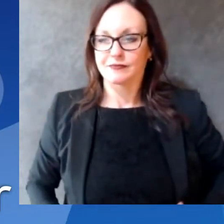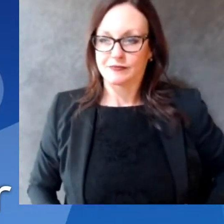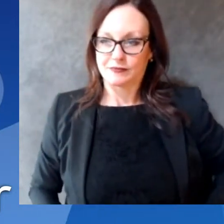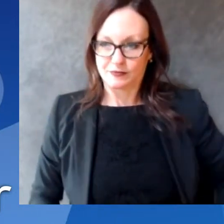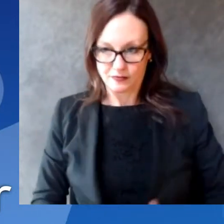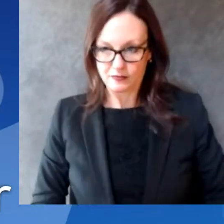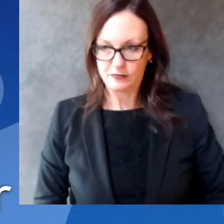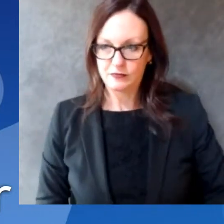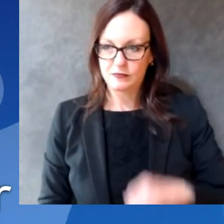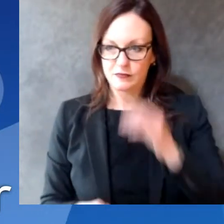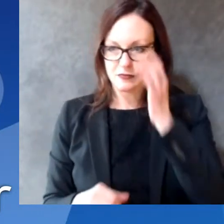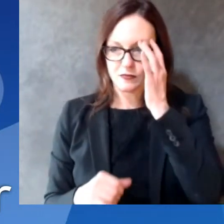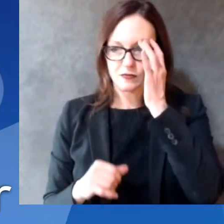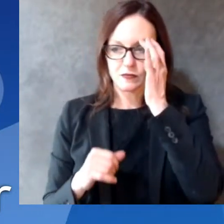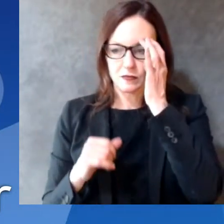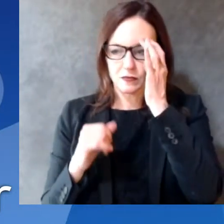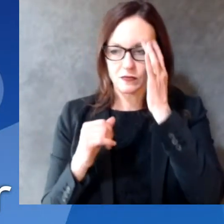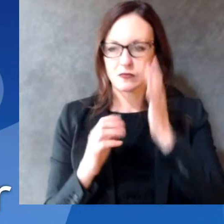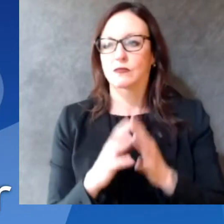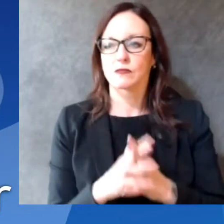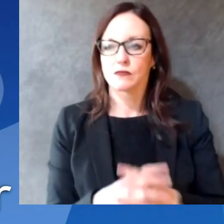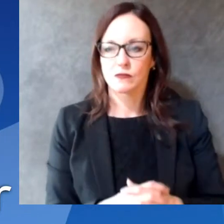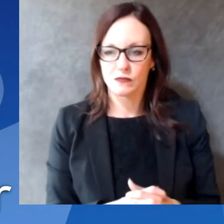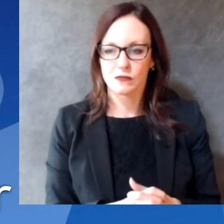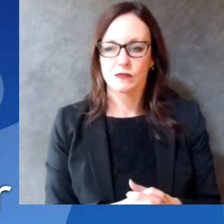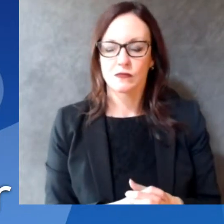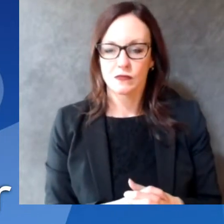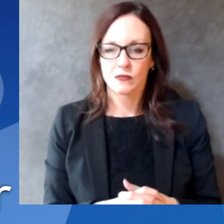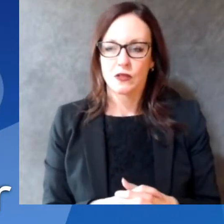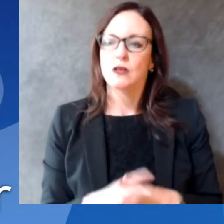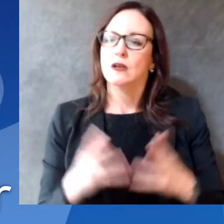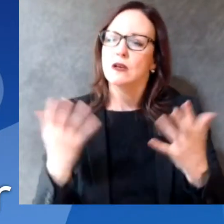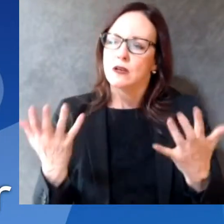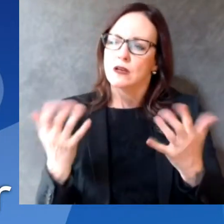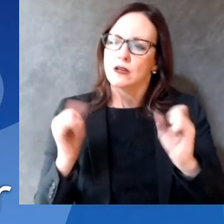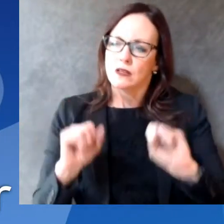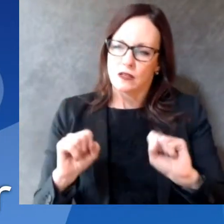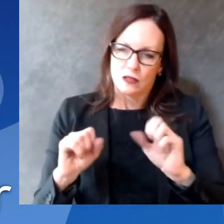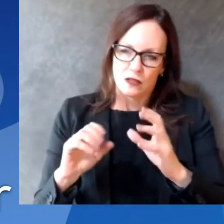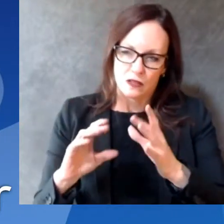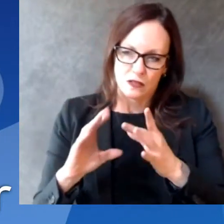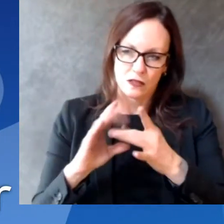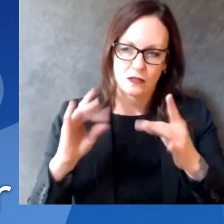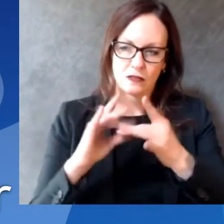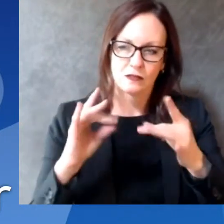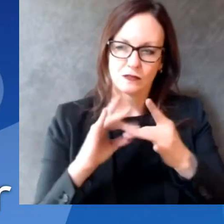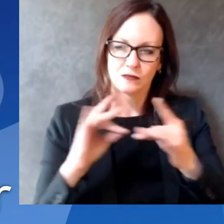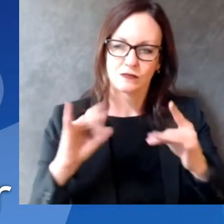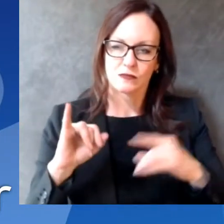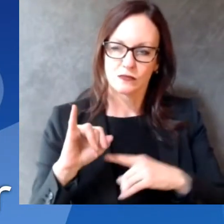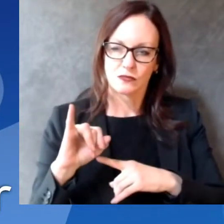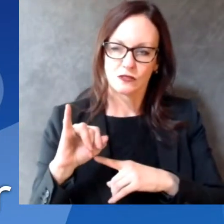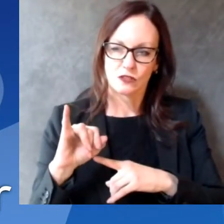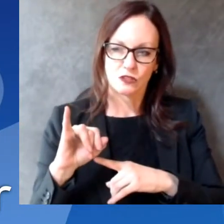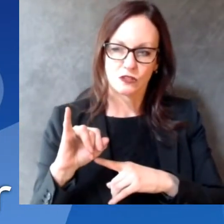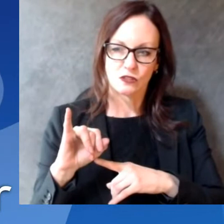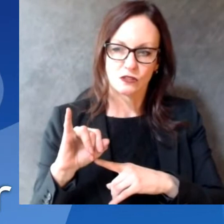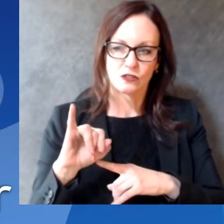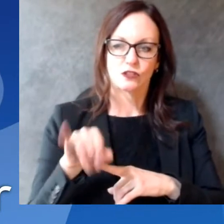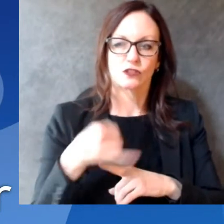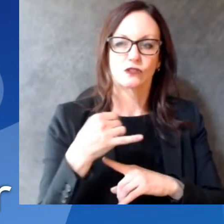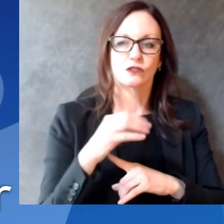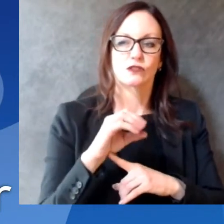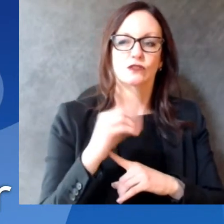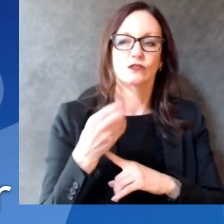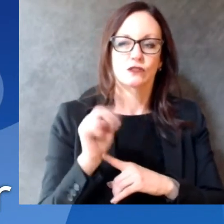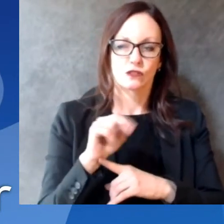in schools. He is claiming to us that since children are not as likely to die of COVID, that masks should not be mandated in classrooms. I